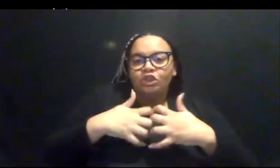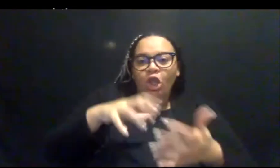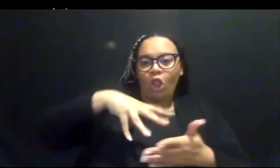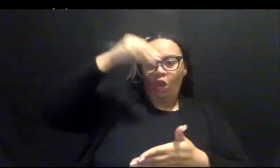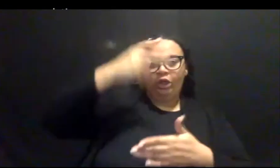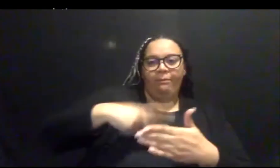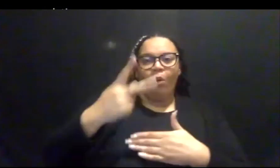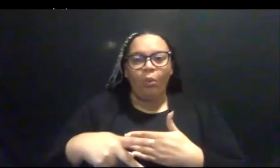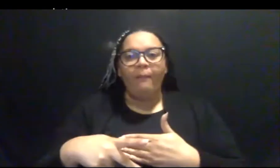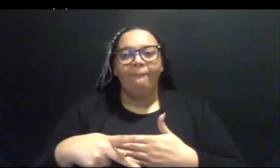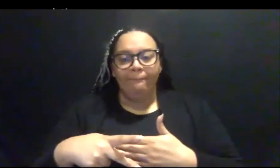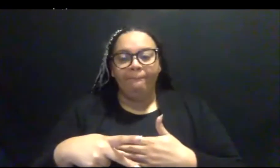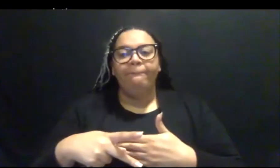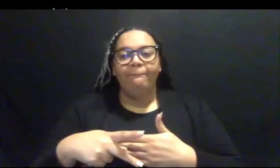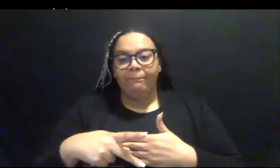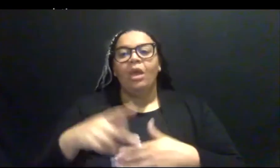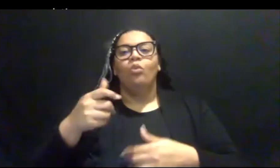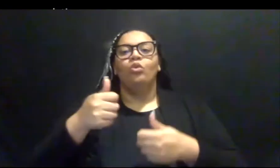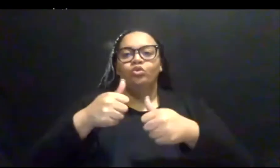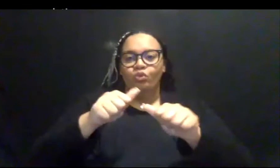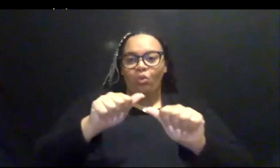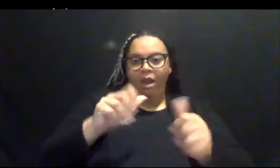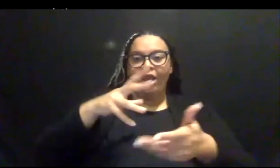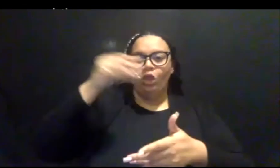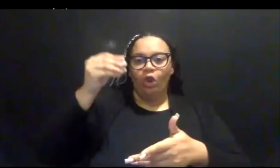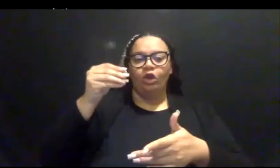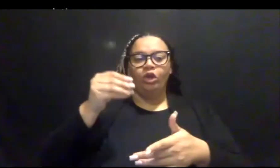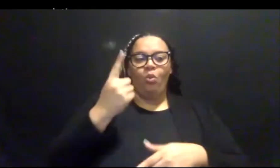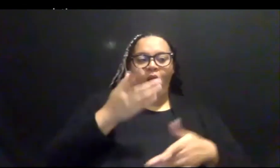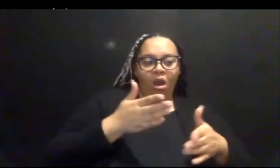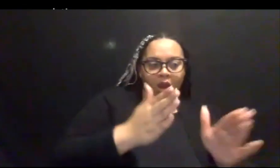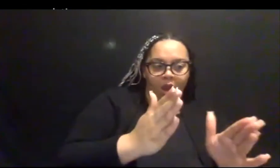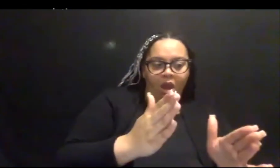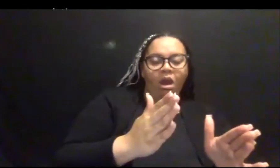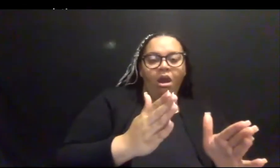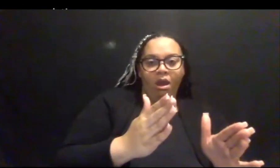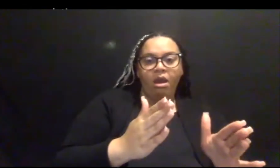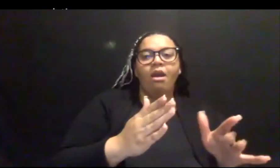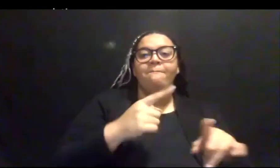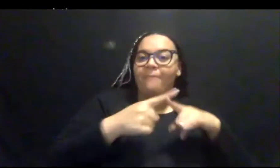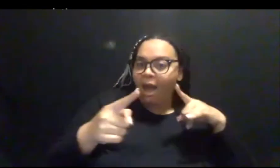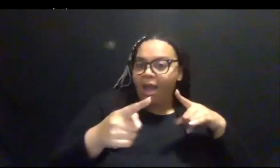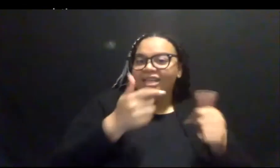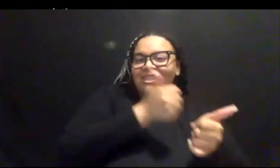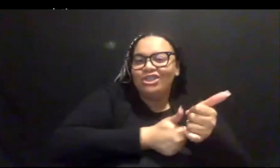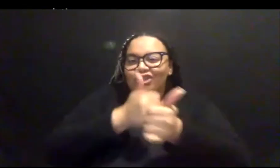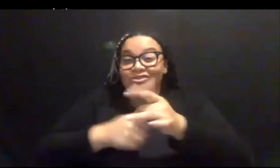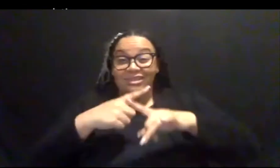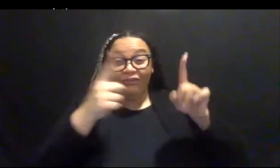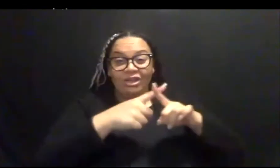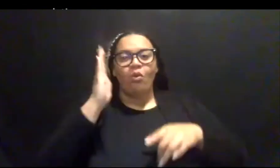program that will try and learn a path. And then with each iteration, the paths evolve to become more